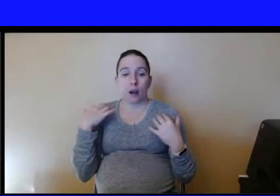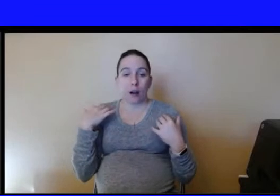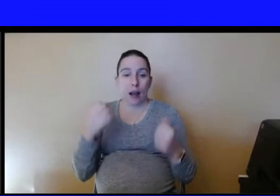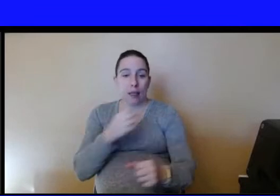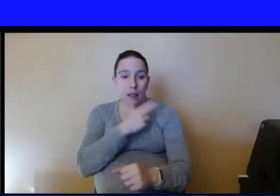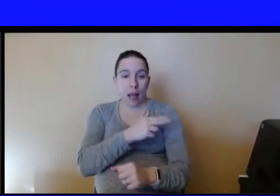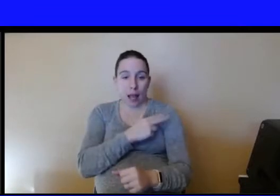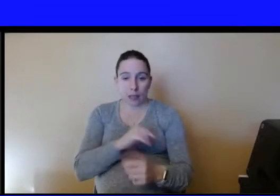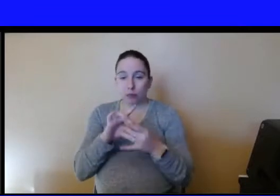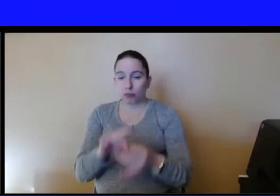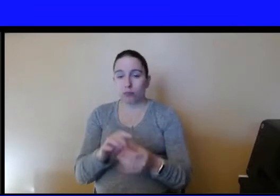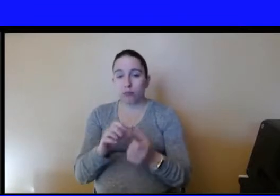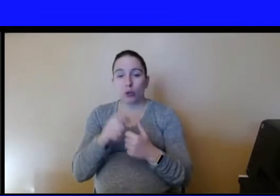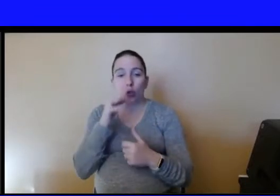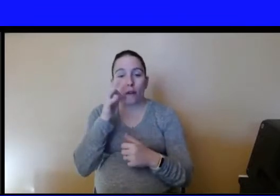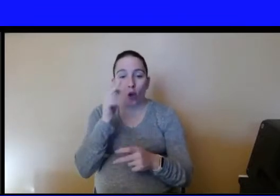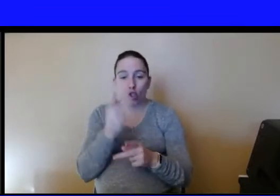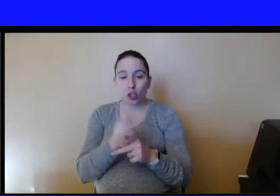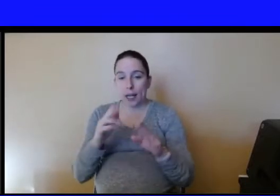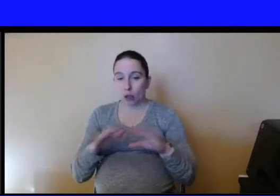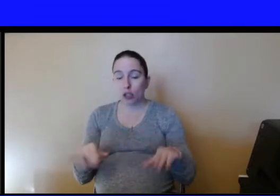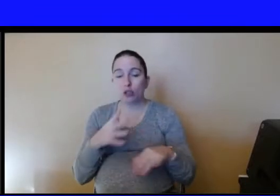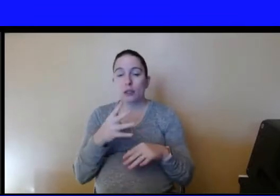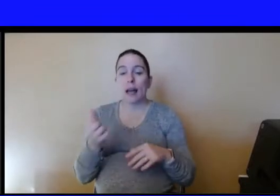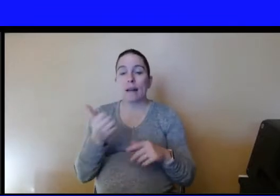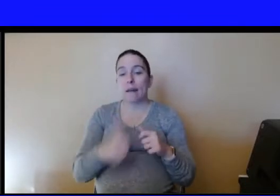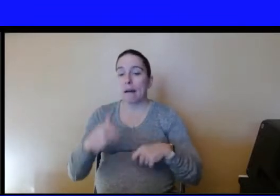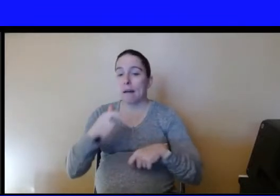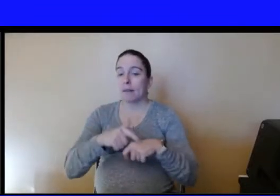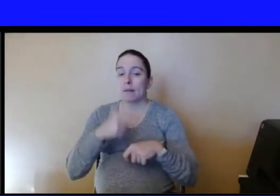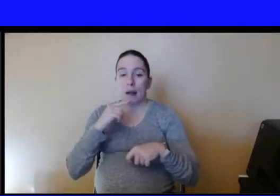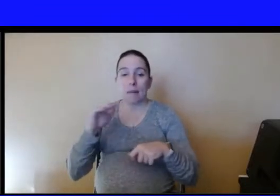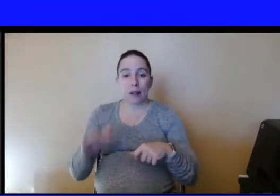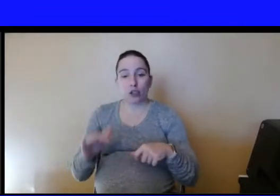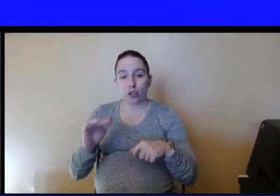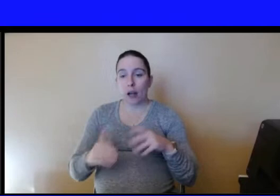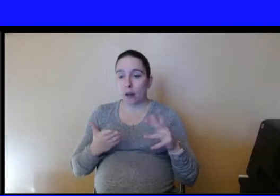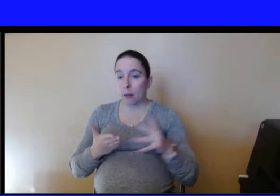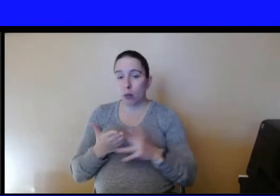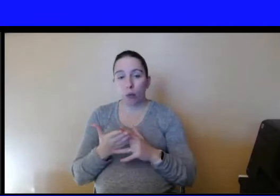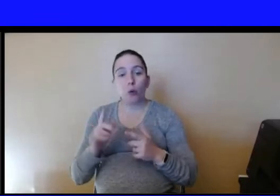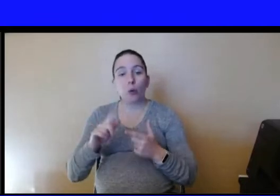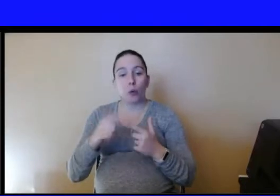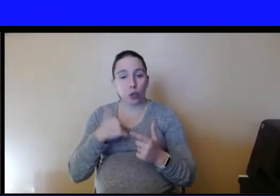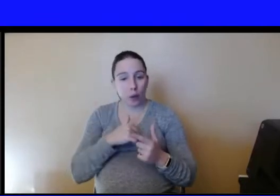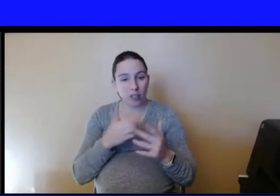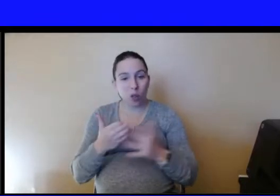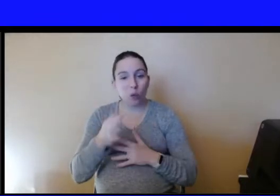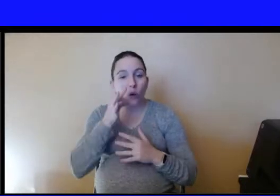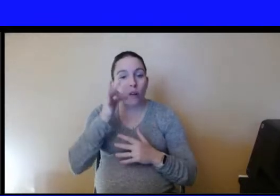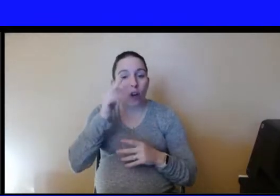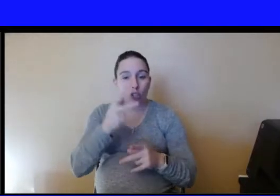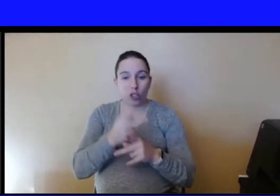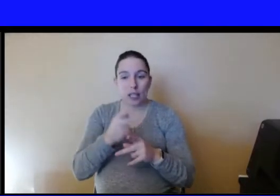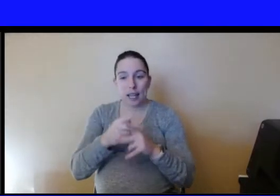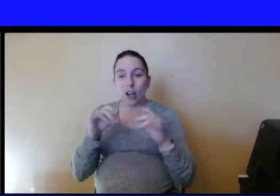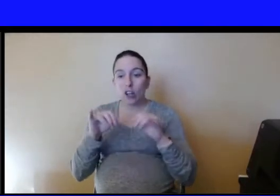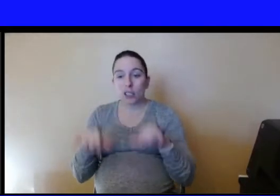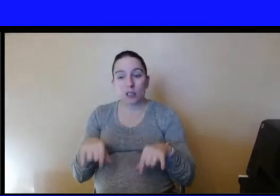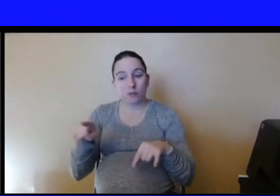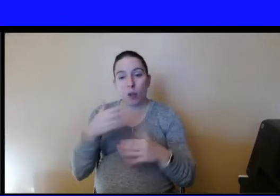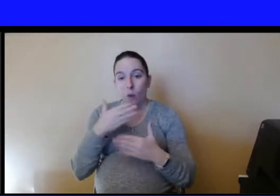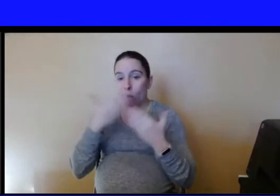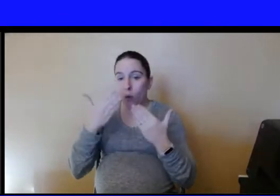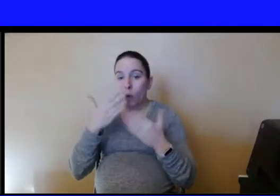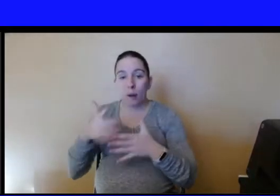Katz? No, thank you. And Sally Hernandez-Pinheiro? I just want to take a moment to